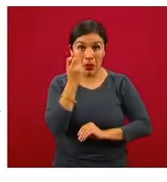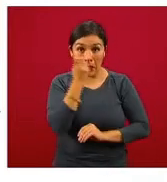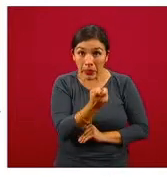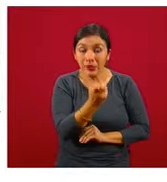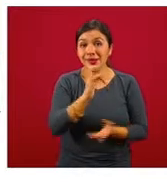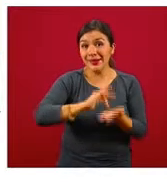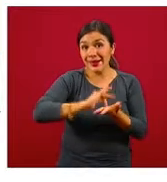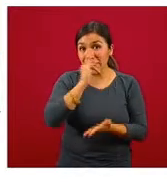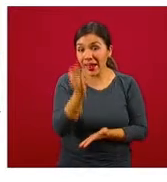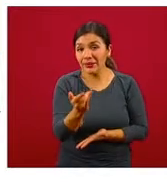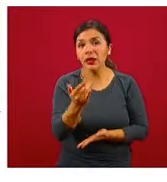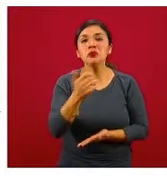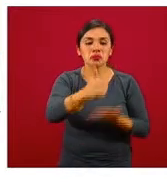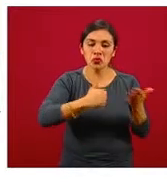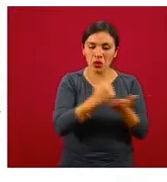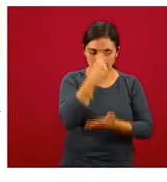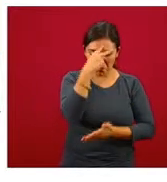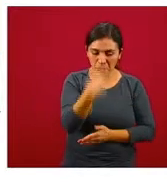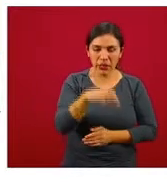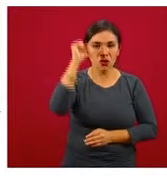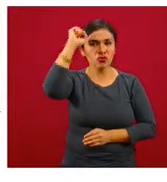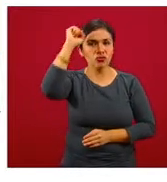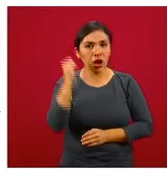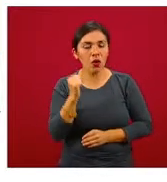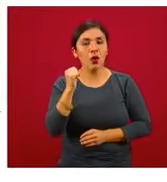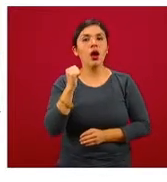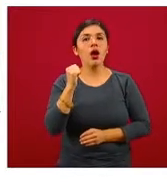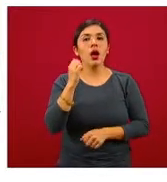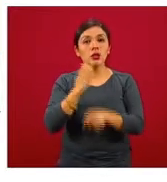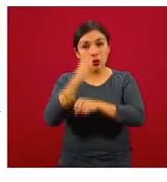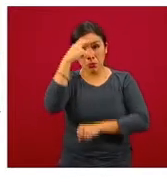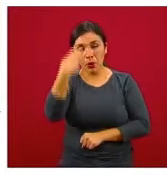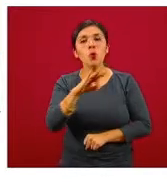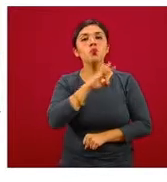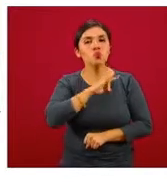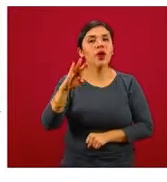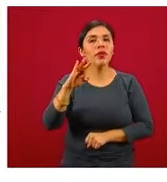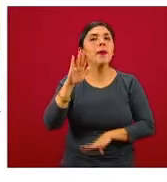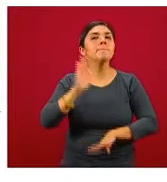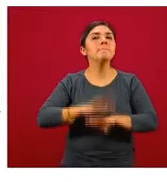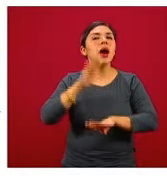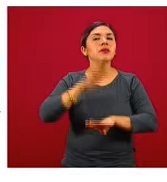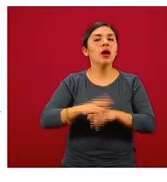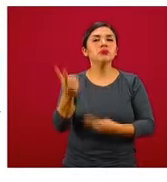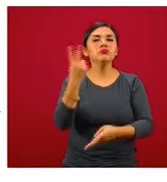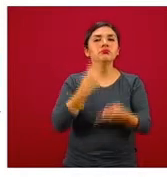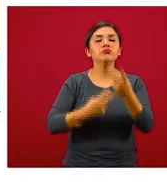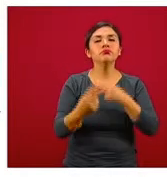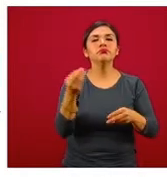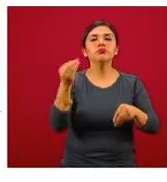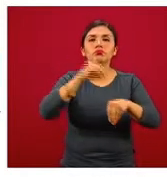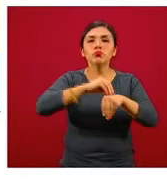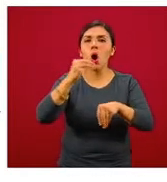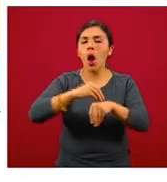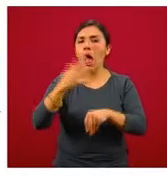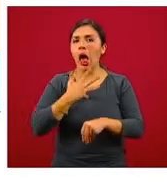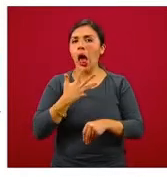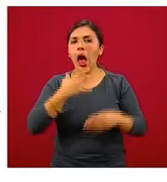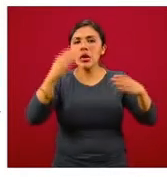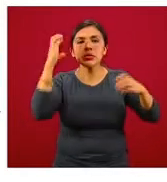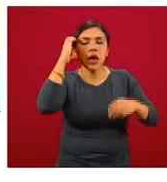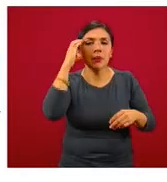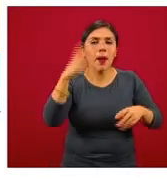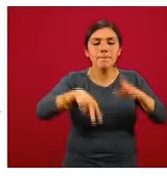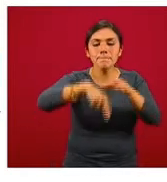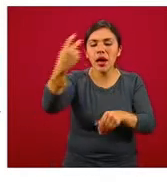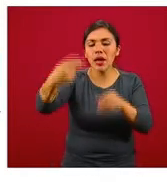pues and tanto Ciudad de México, Sinaloa retrofitting, y México we can see that han Mexico podido sumamente City has incrementar been able to la increase disponibilidad availability de for